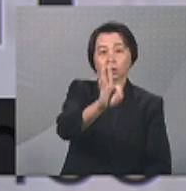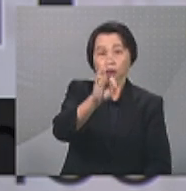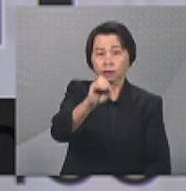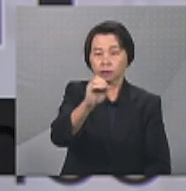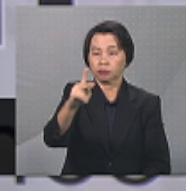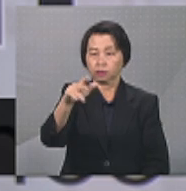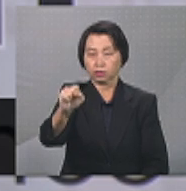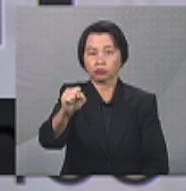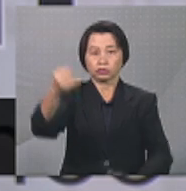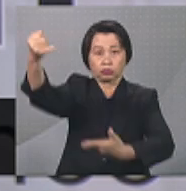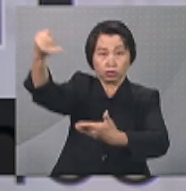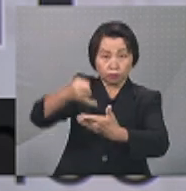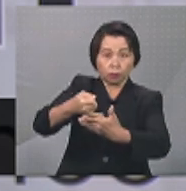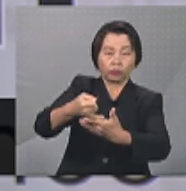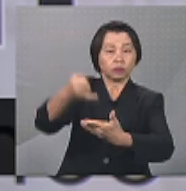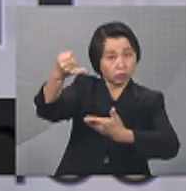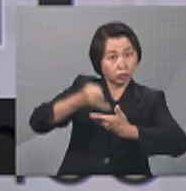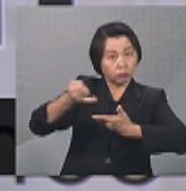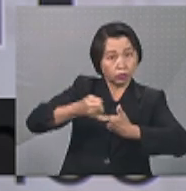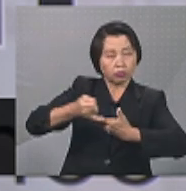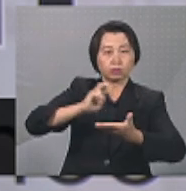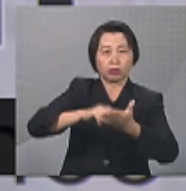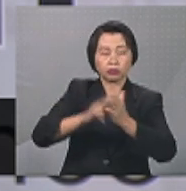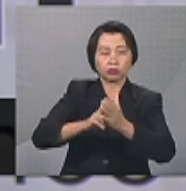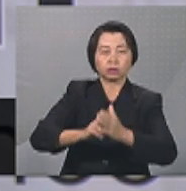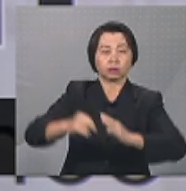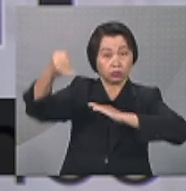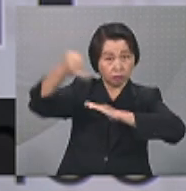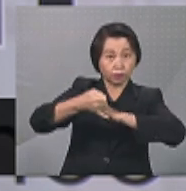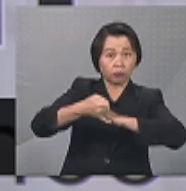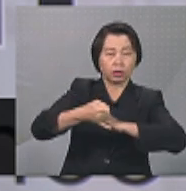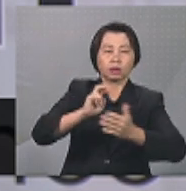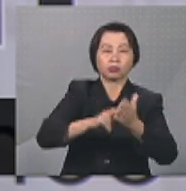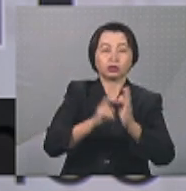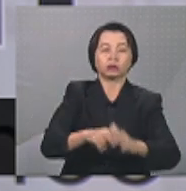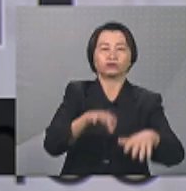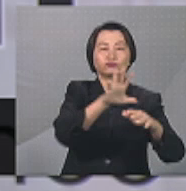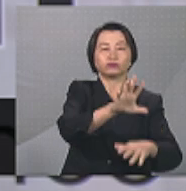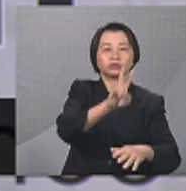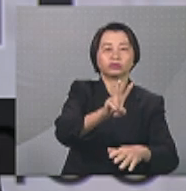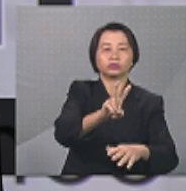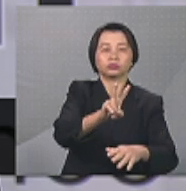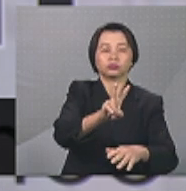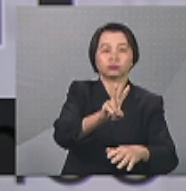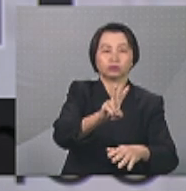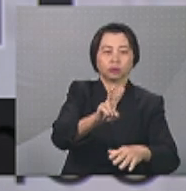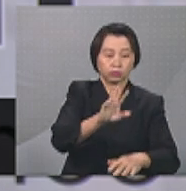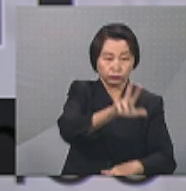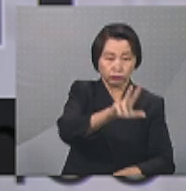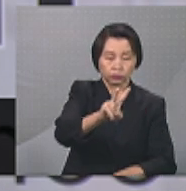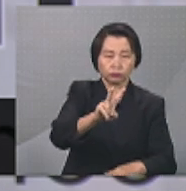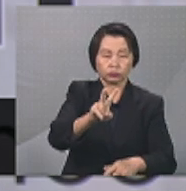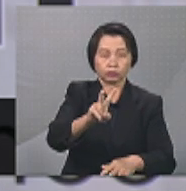are imported cases. So which means 52 local transmission. Out of the 52 local